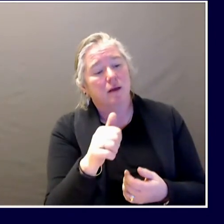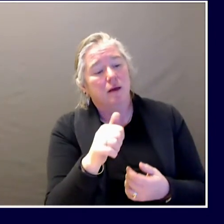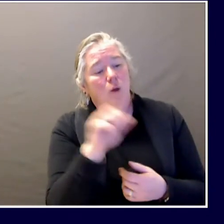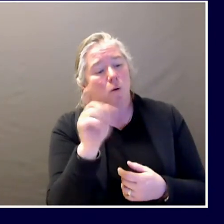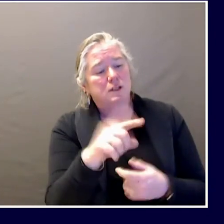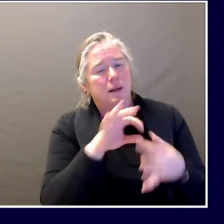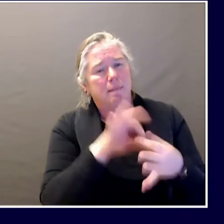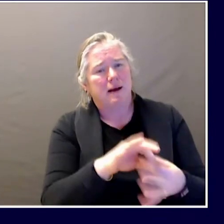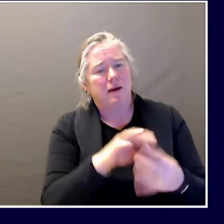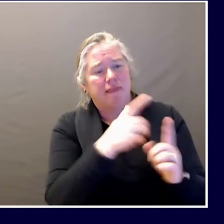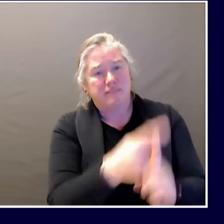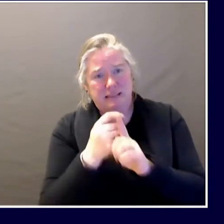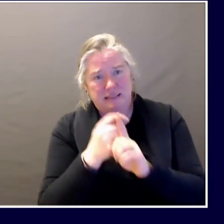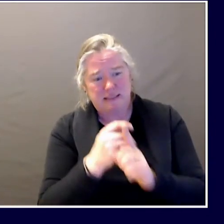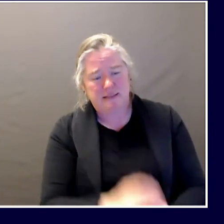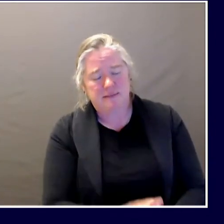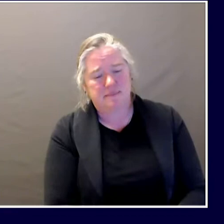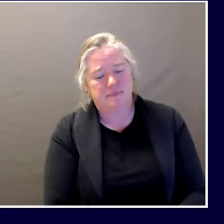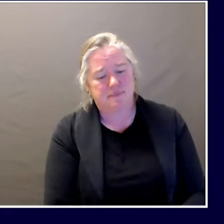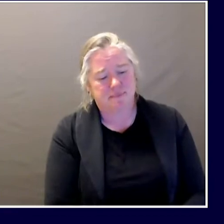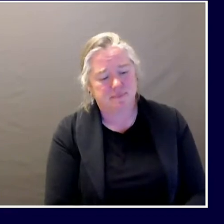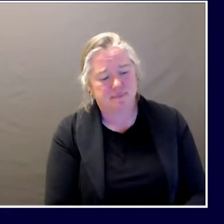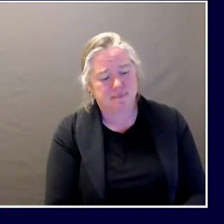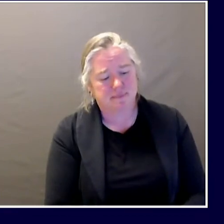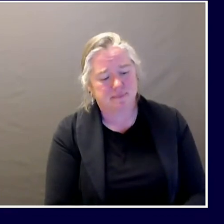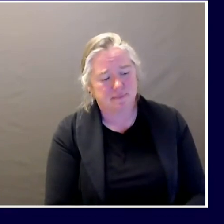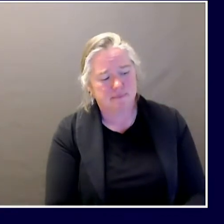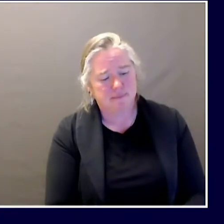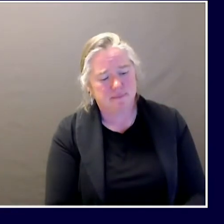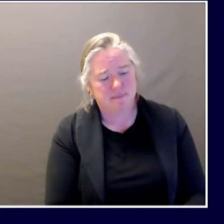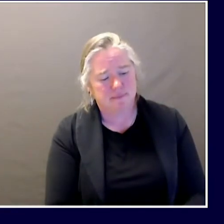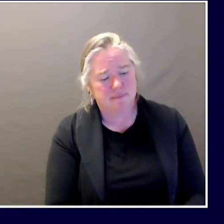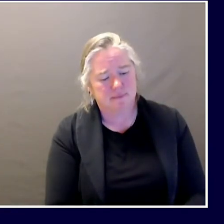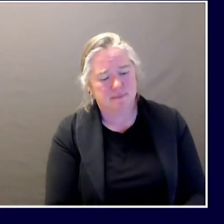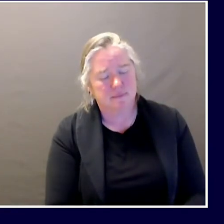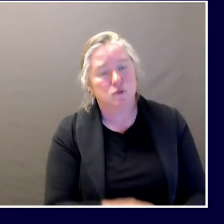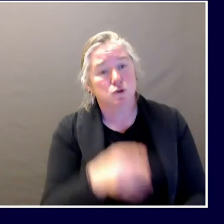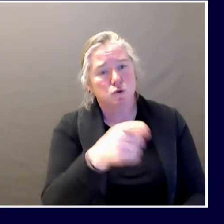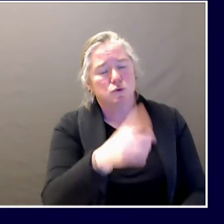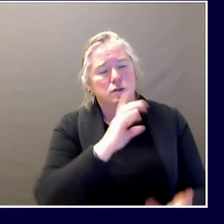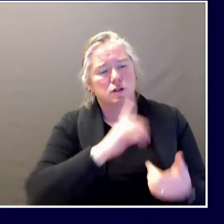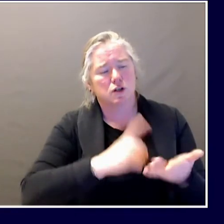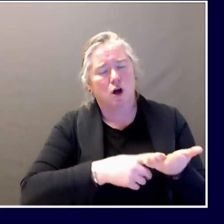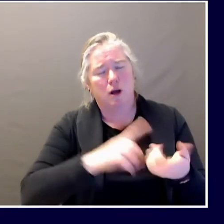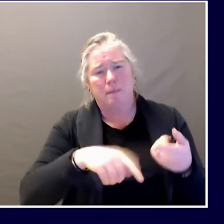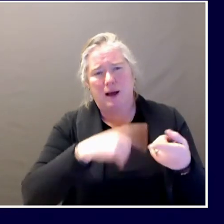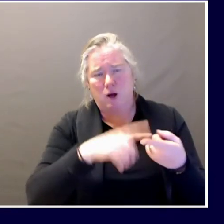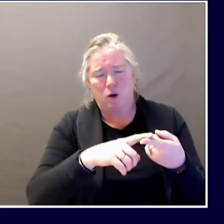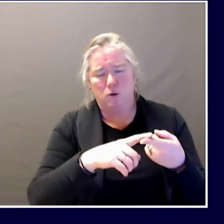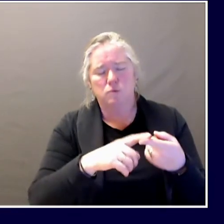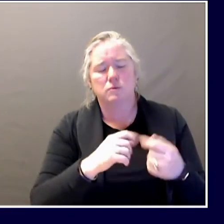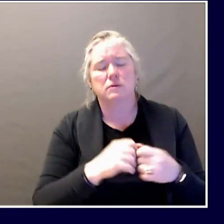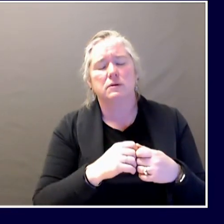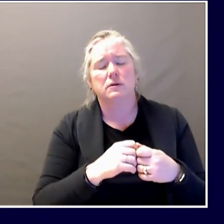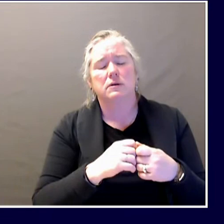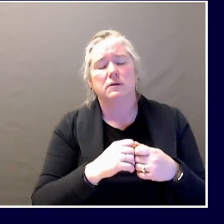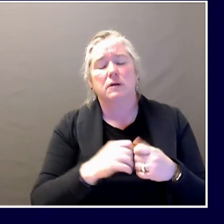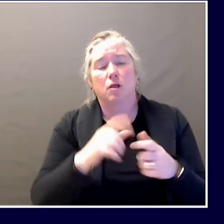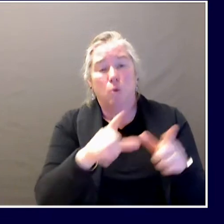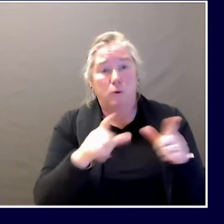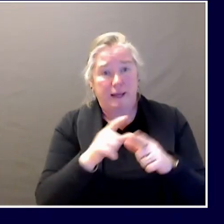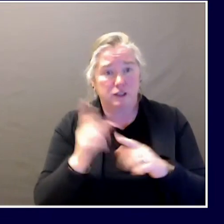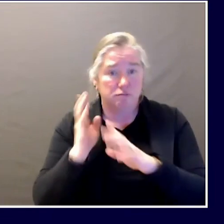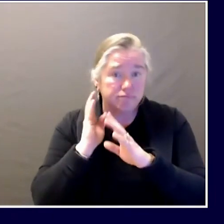bit about, looking into the throughput at different sites. And I'm wondering if you could address when sites are seeing